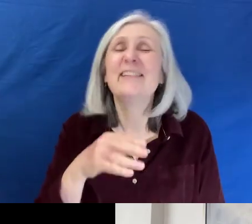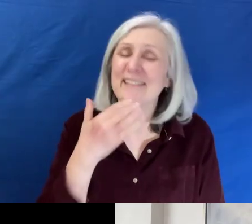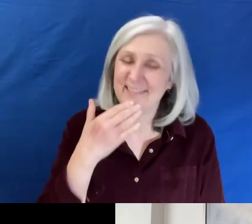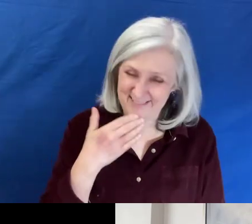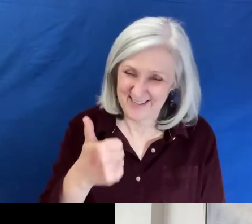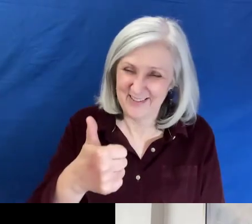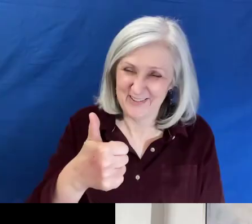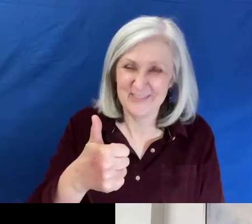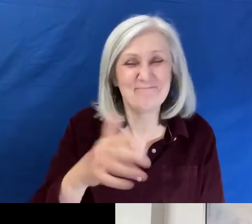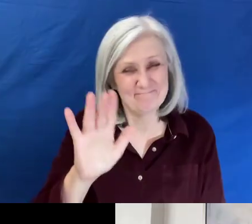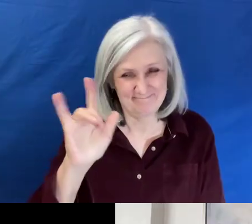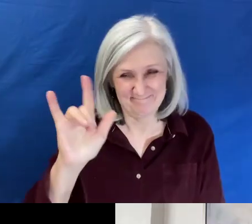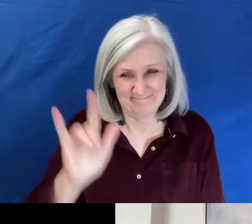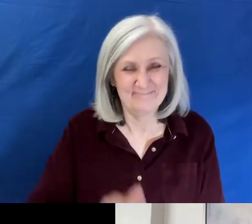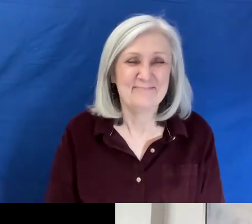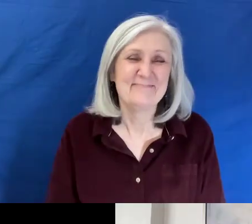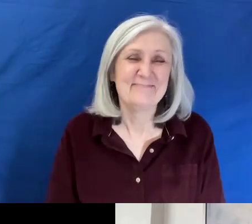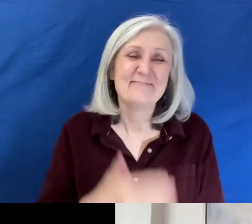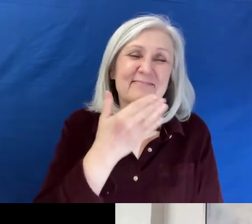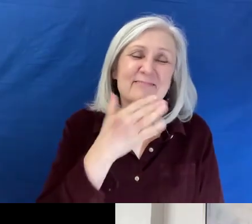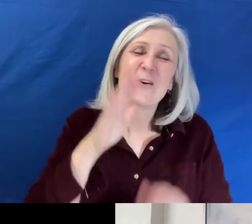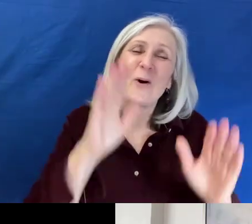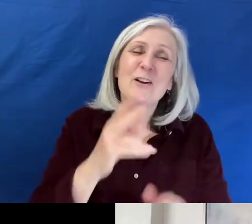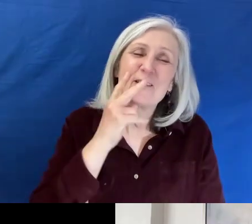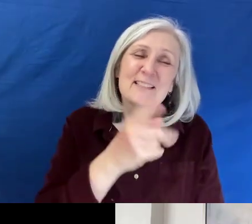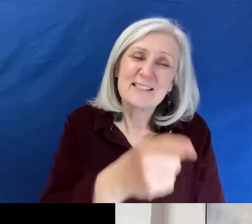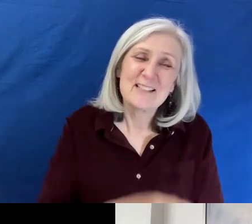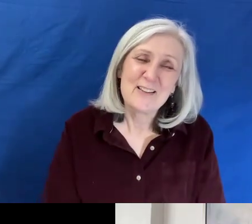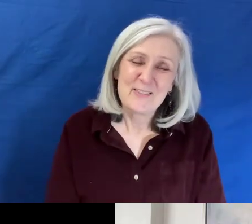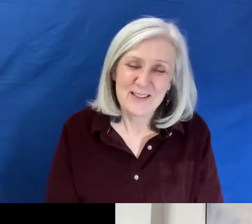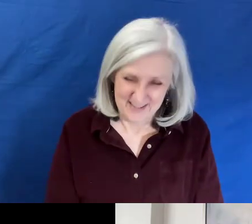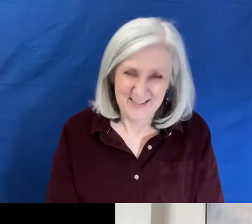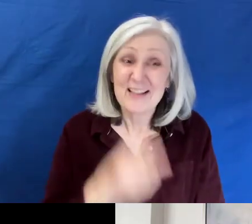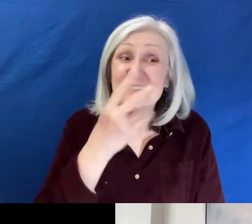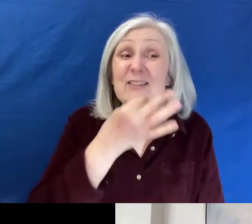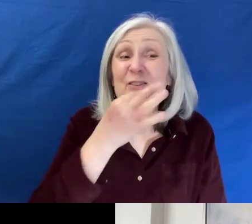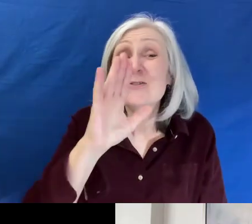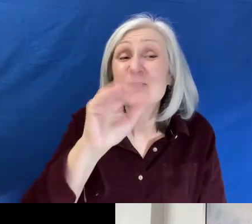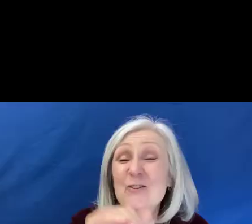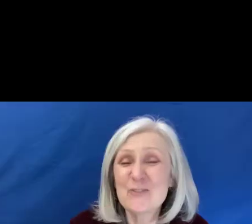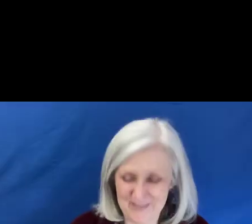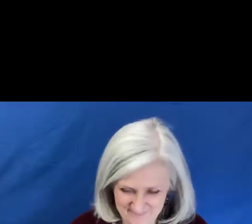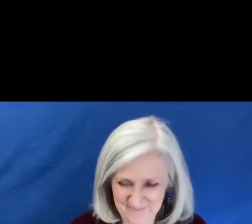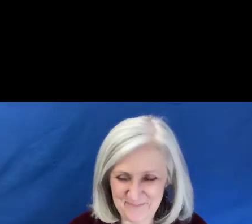evening. Thank you, Peggy. Thank you, Kat. So great to see Bye you. bye. I'll see you soon. Bye. Thank you.